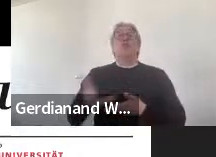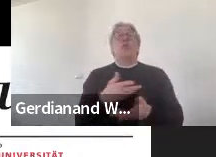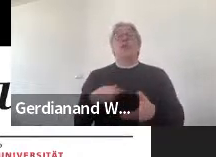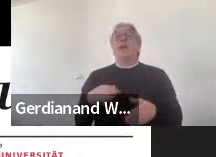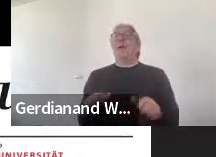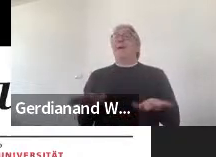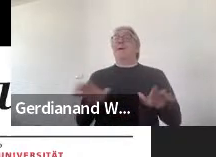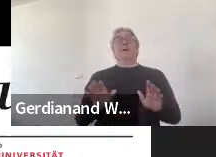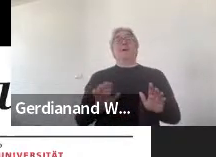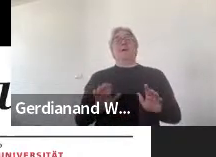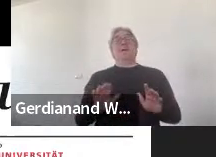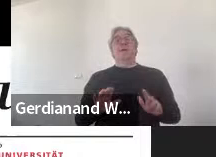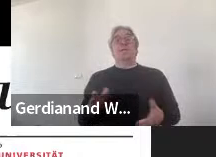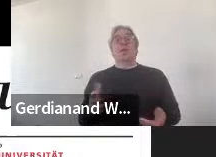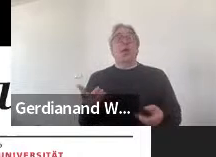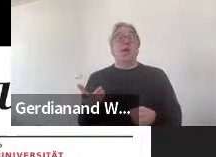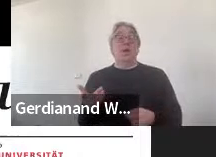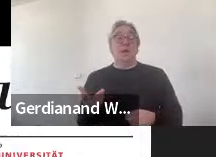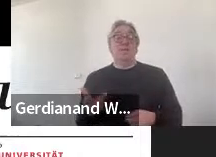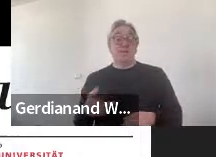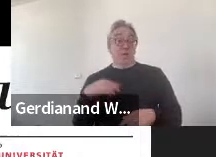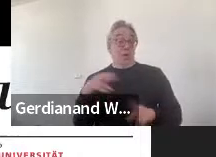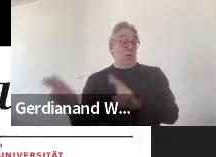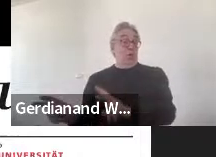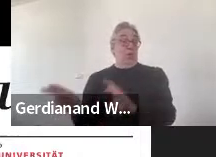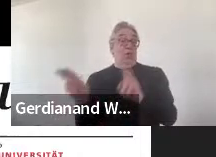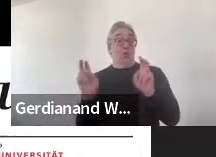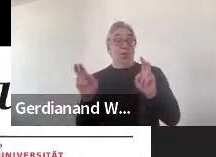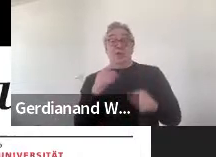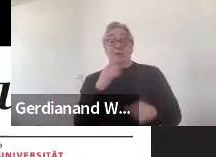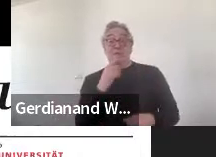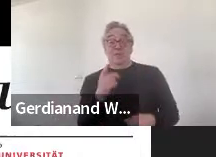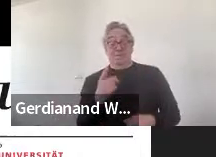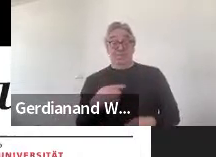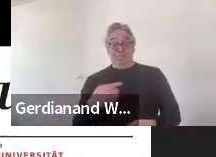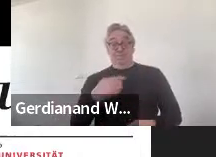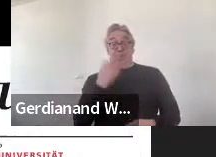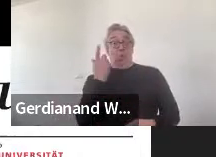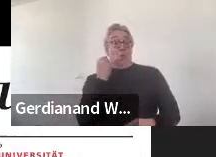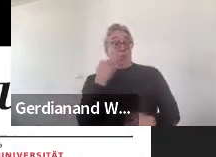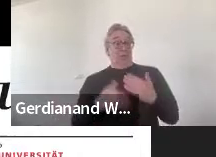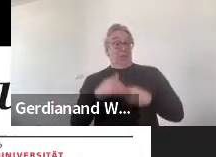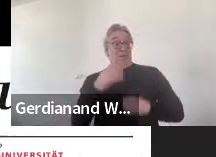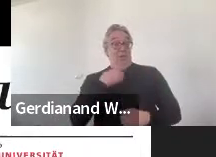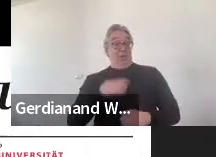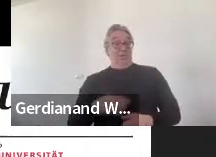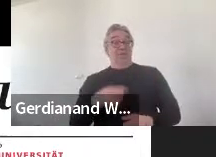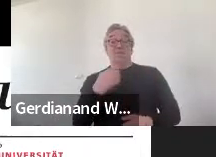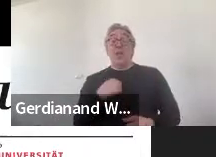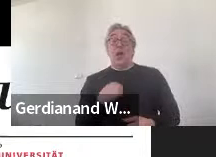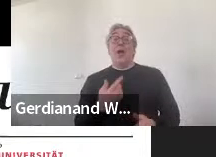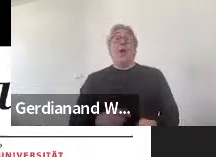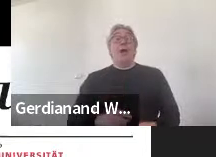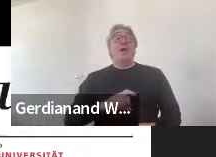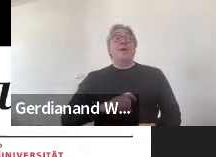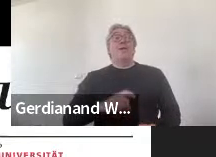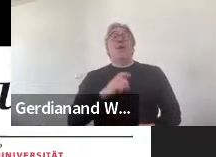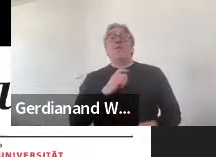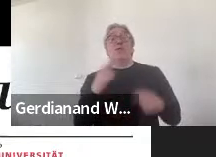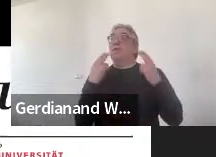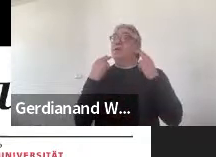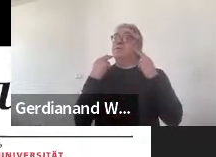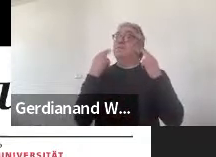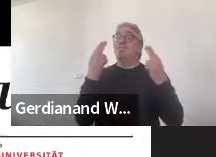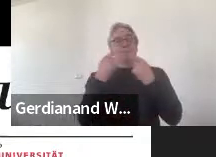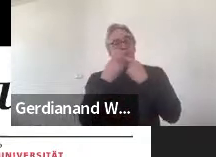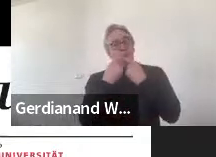also like to spell out this quote. "In terms of barriers, the fact that I was not confident enough to speak out